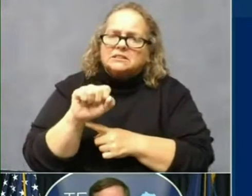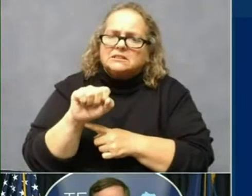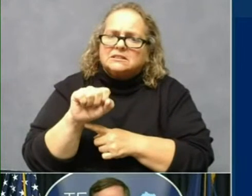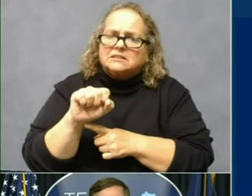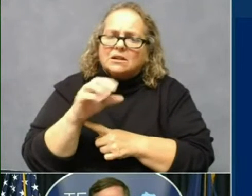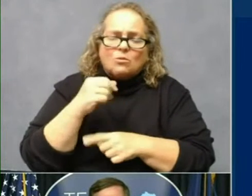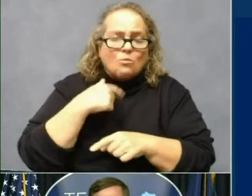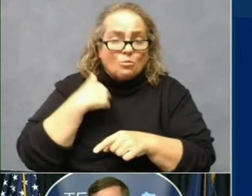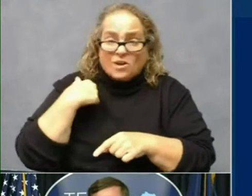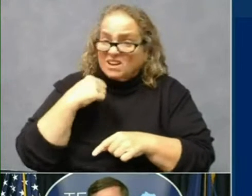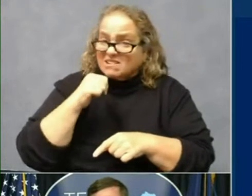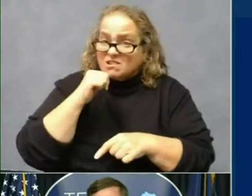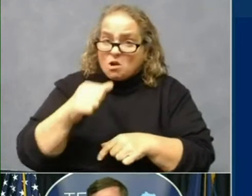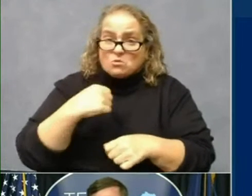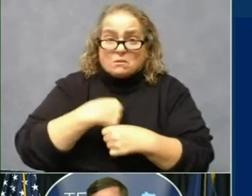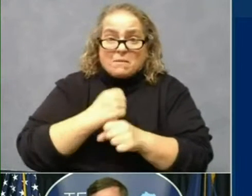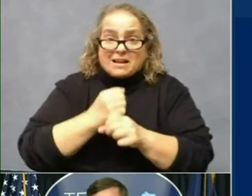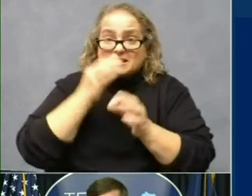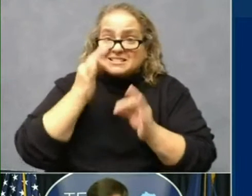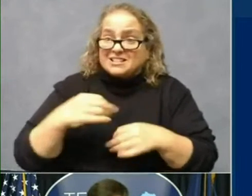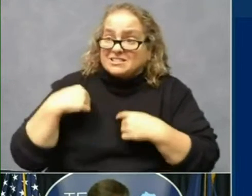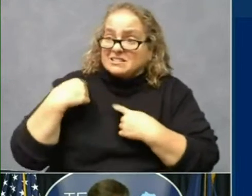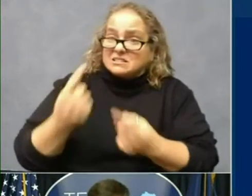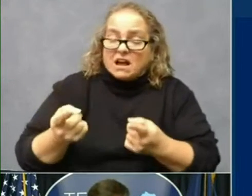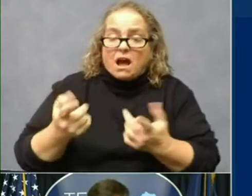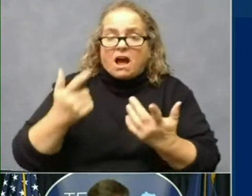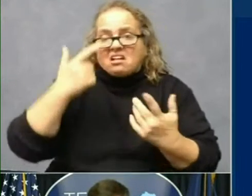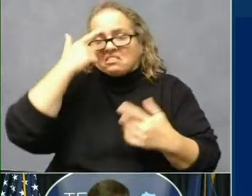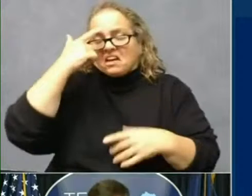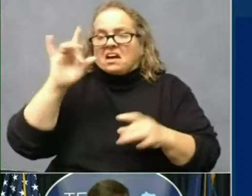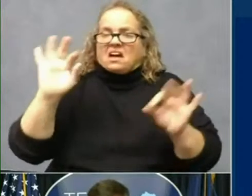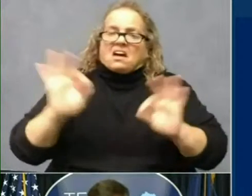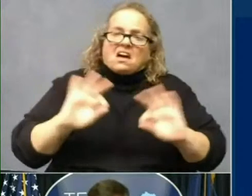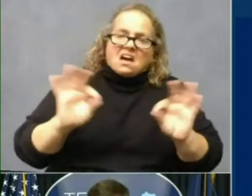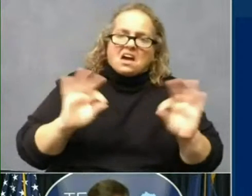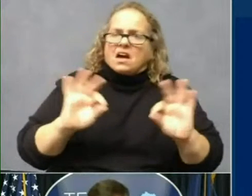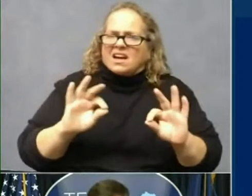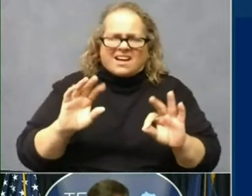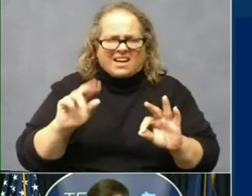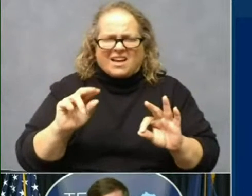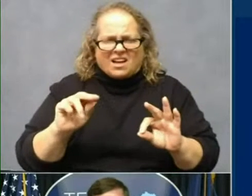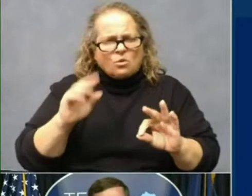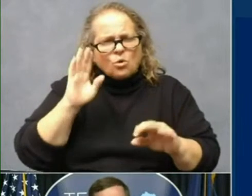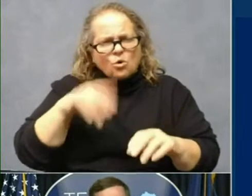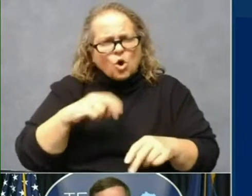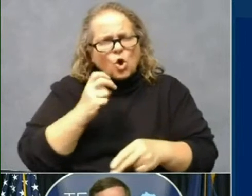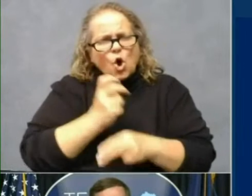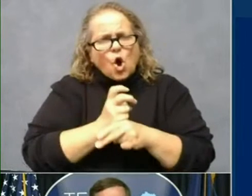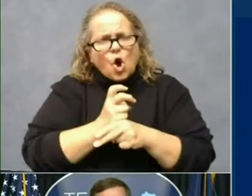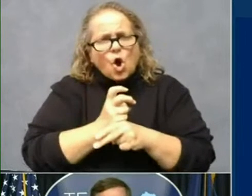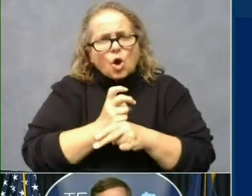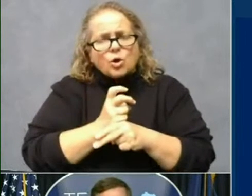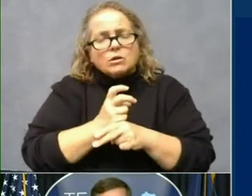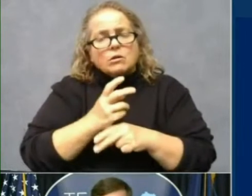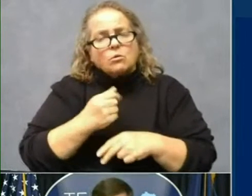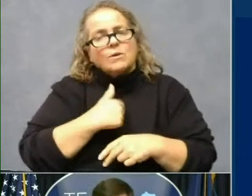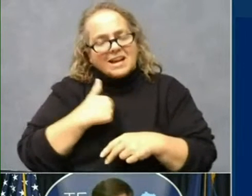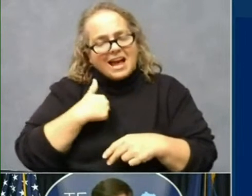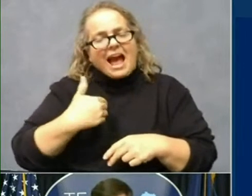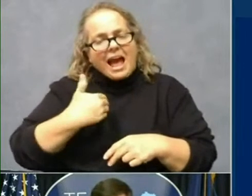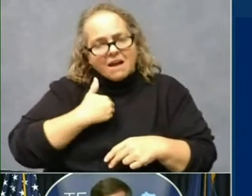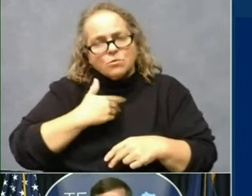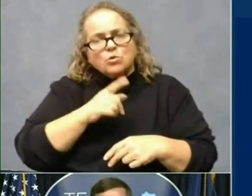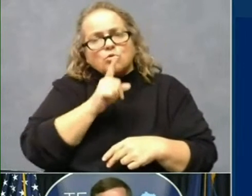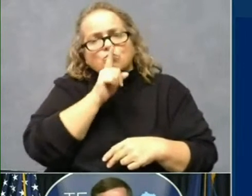made lightly, and we don't make them in the absence of real concern. And I know